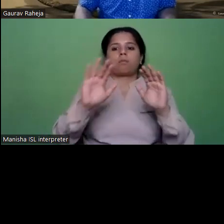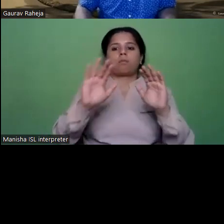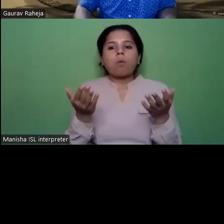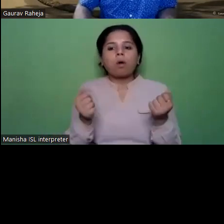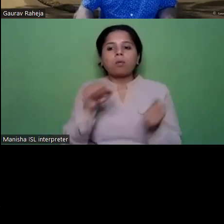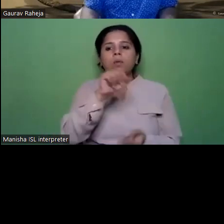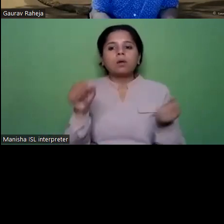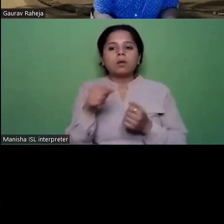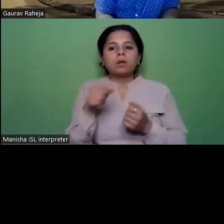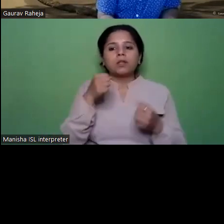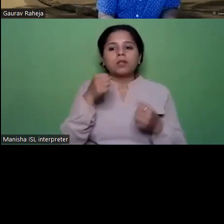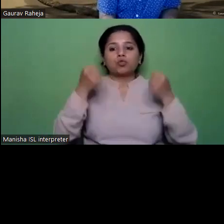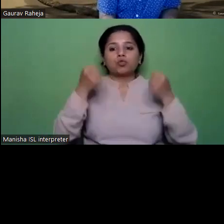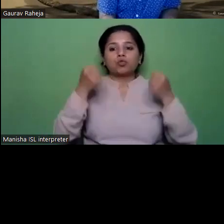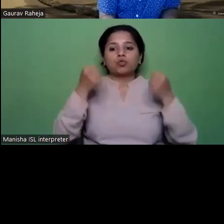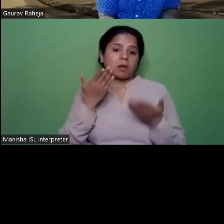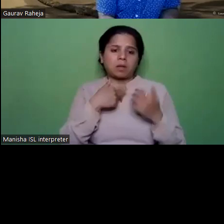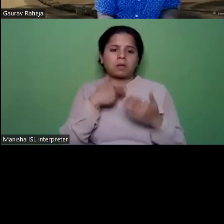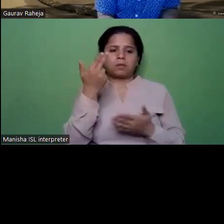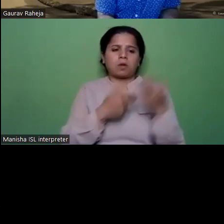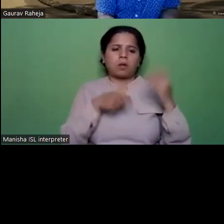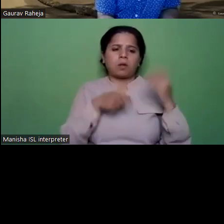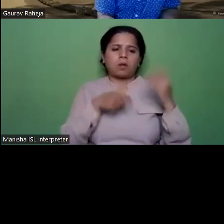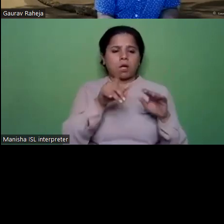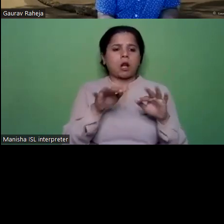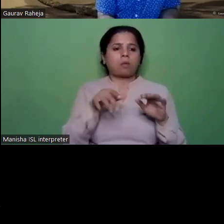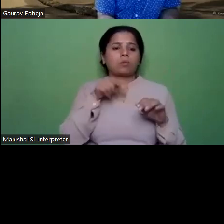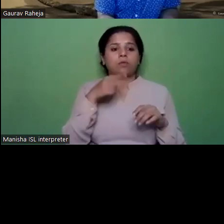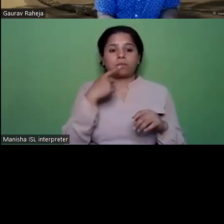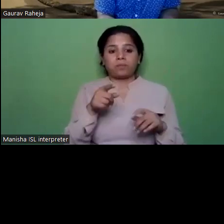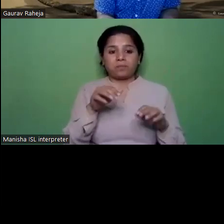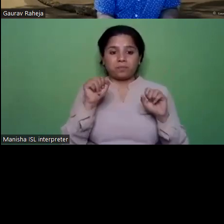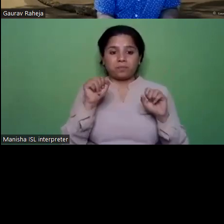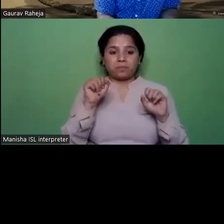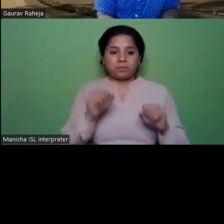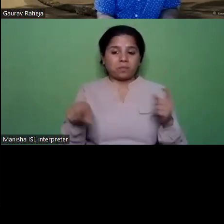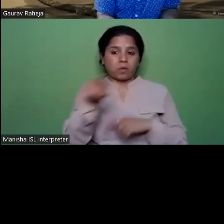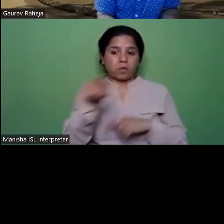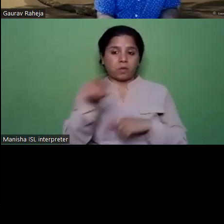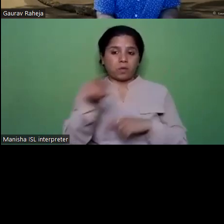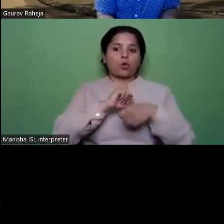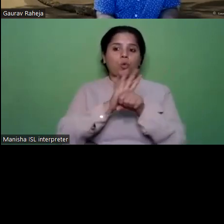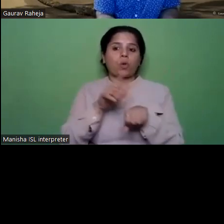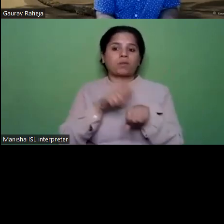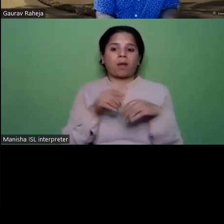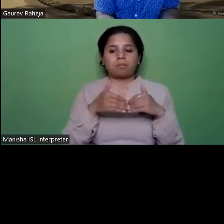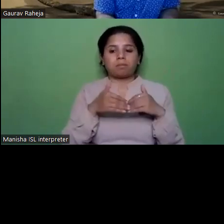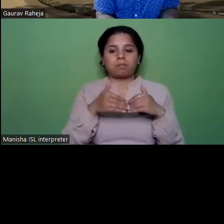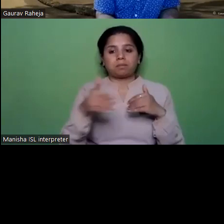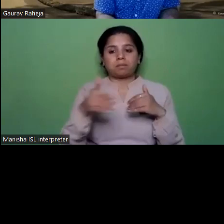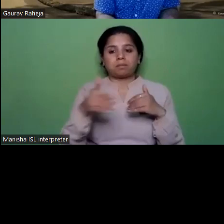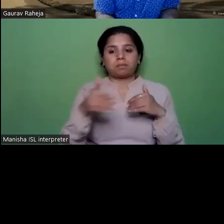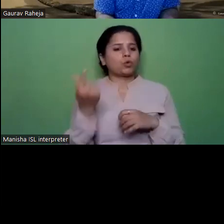The chairs, maybe I should draw this computer chair, which I believe most of you in COVID times would have